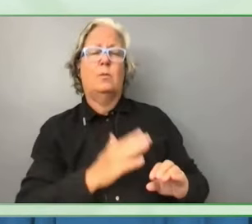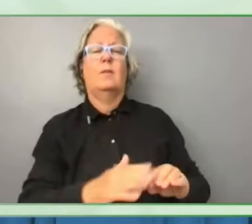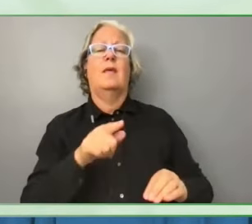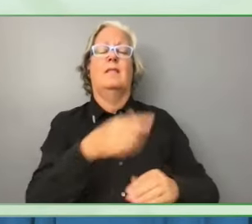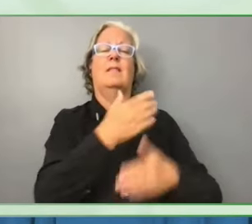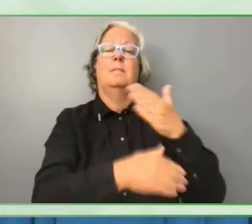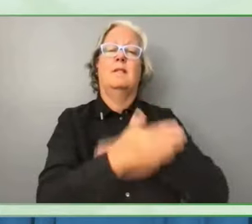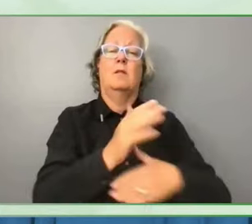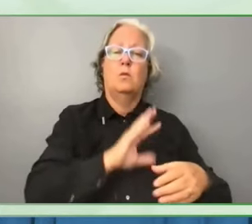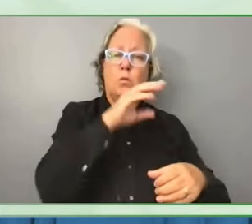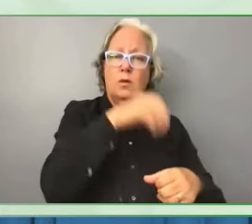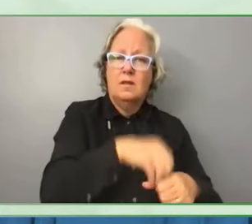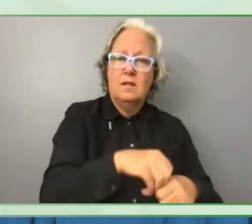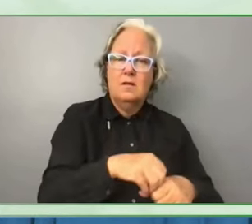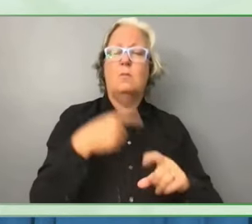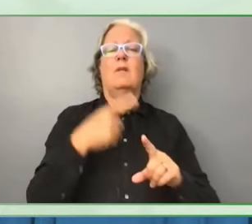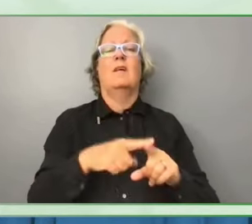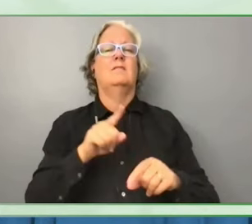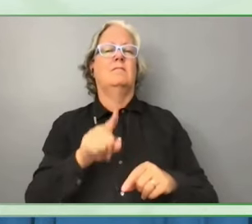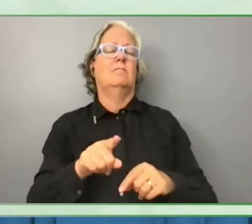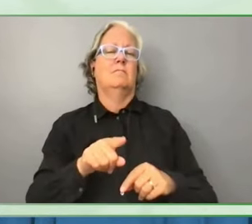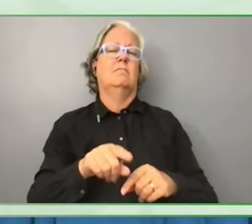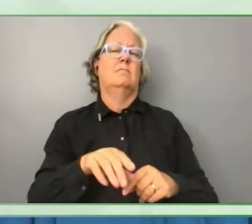it's adaptable to local contexts.